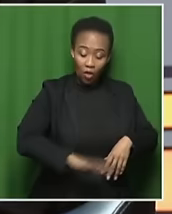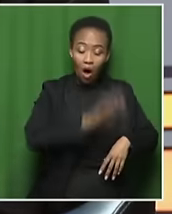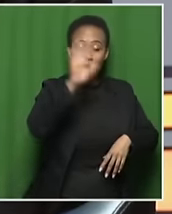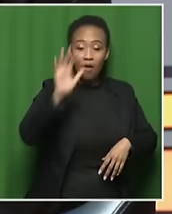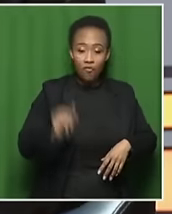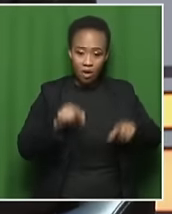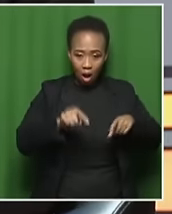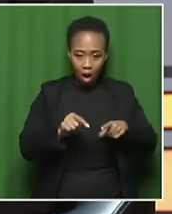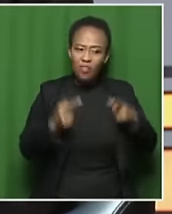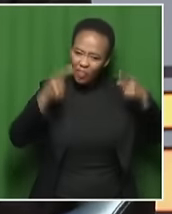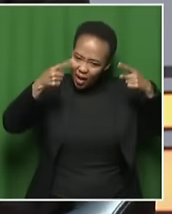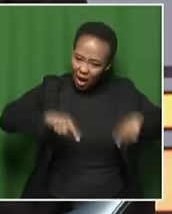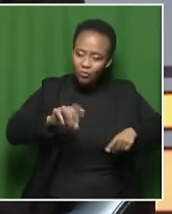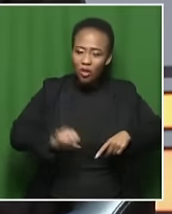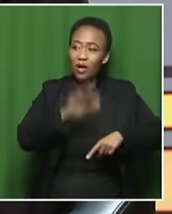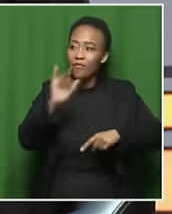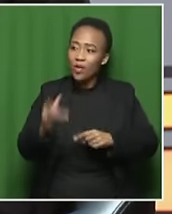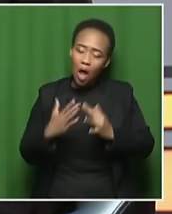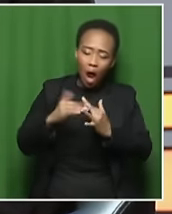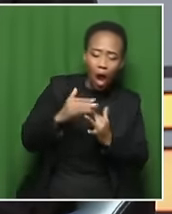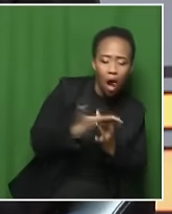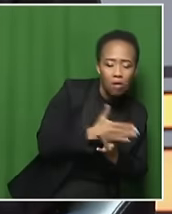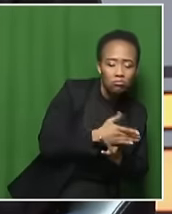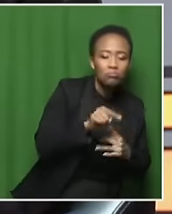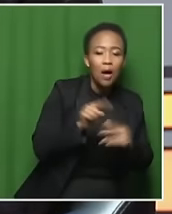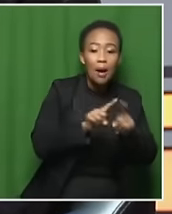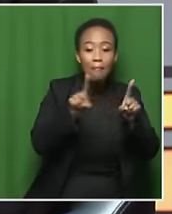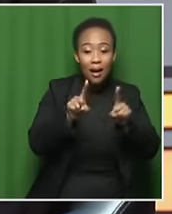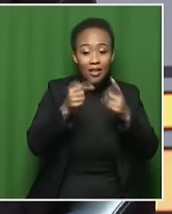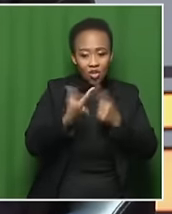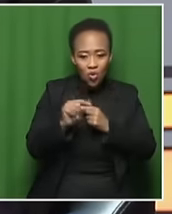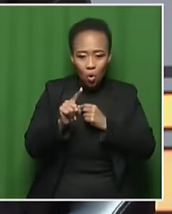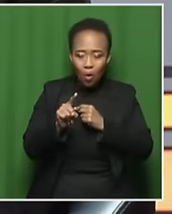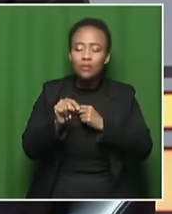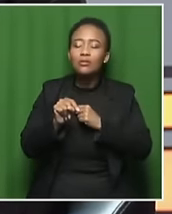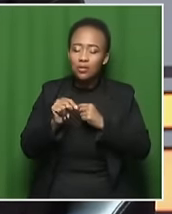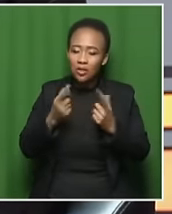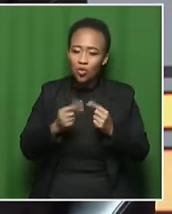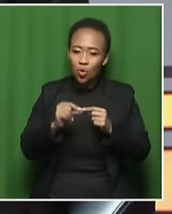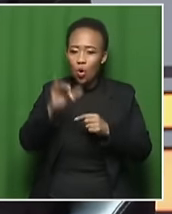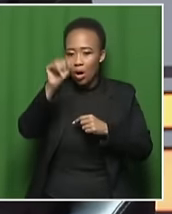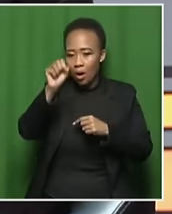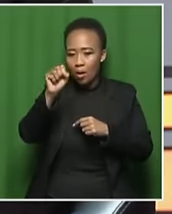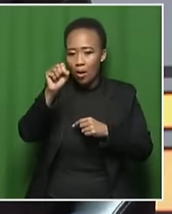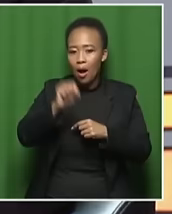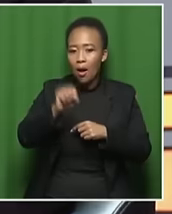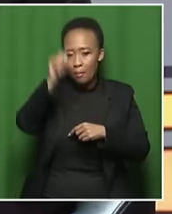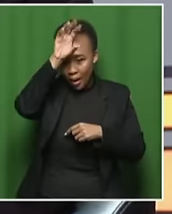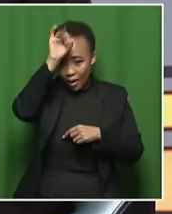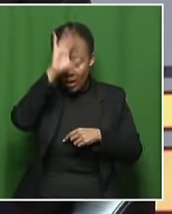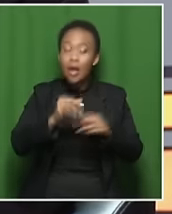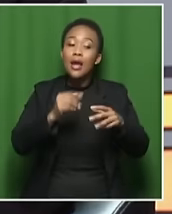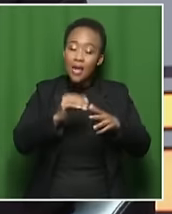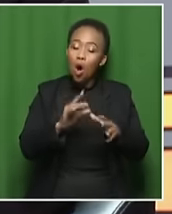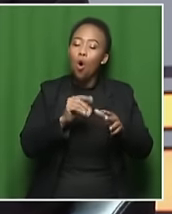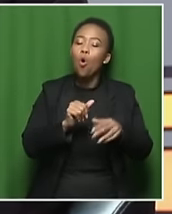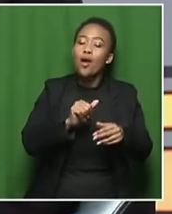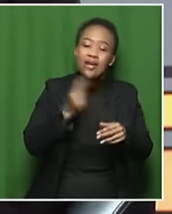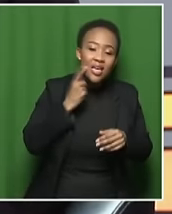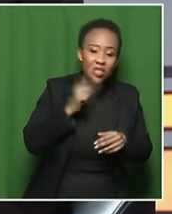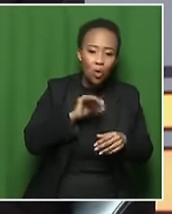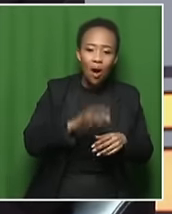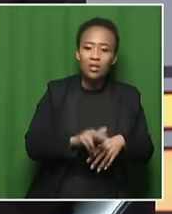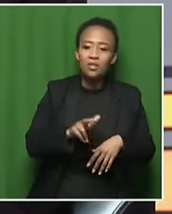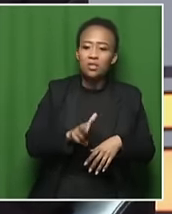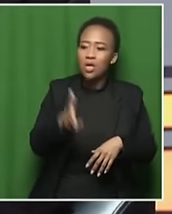mining. We will go in. If they shoot back, the instruction will be one. Shoot back. If they have too much firepower,